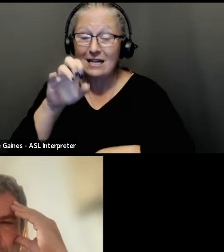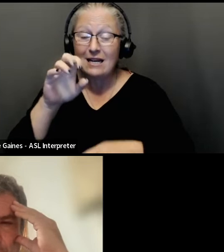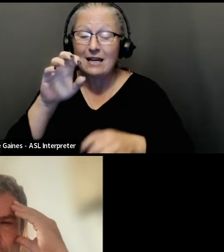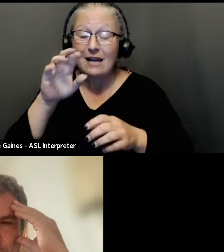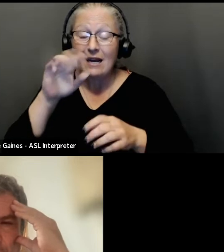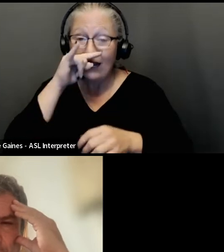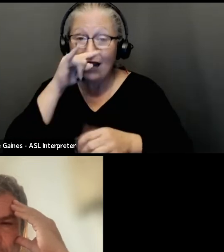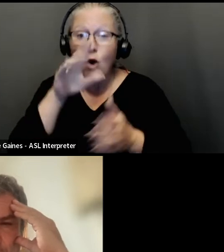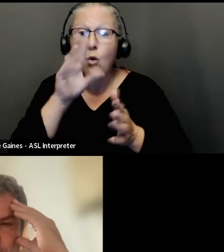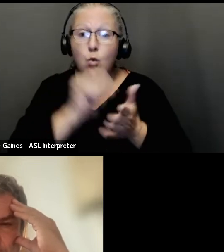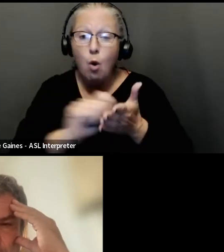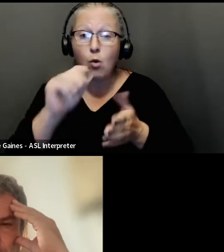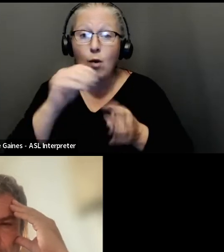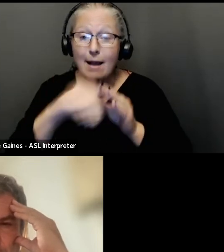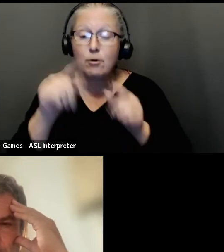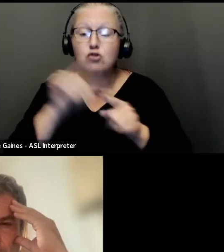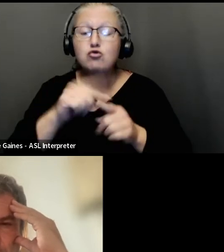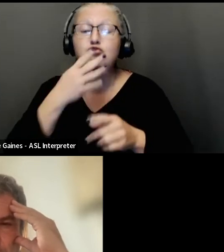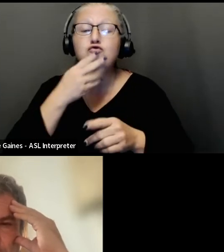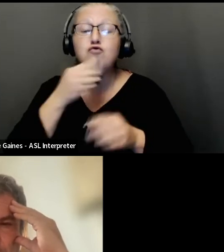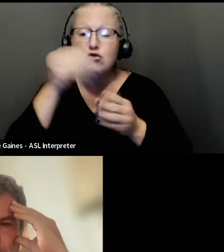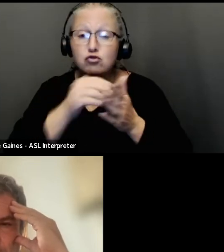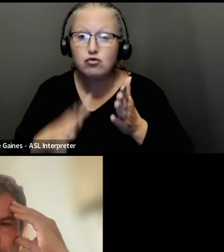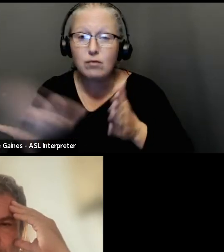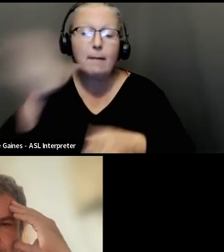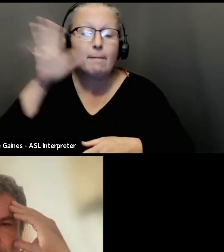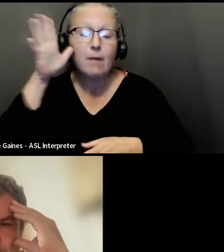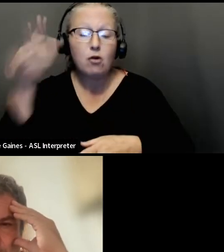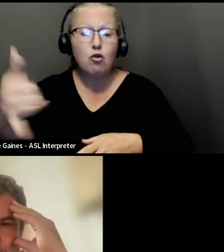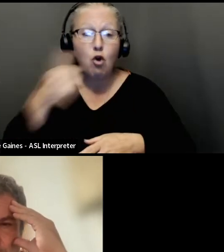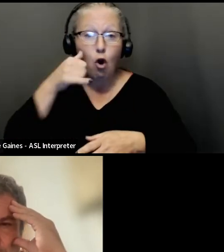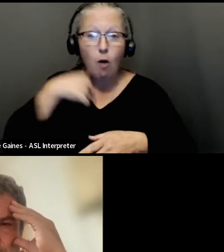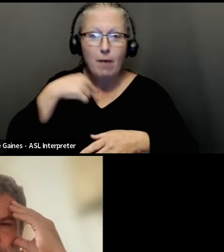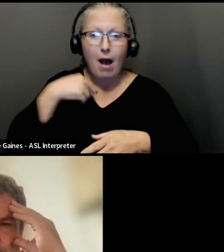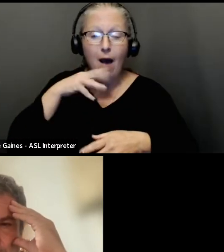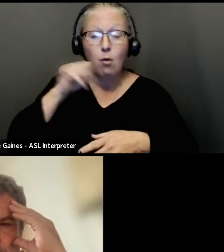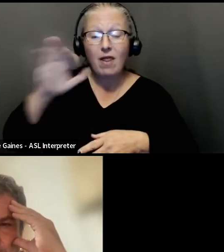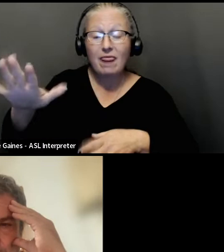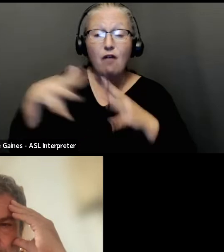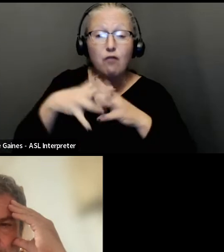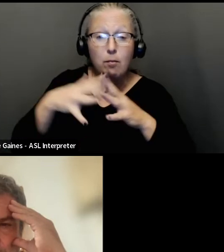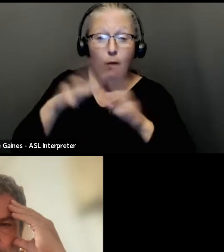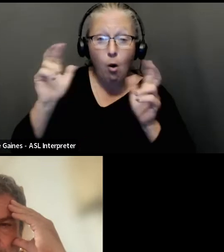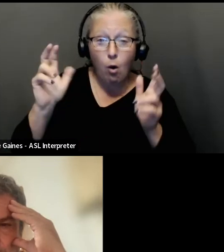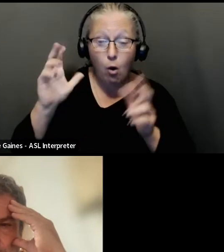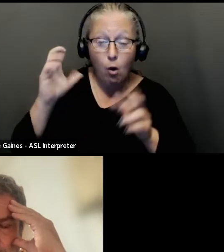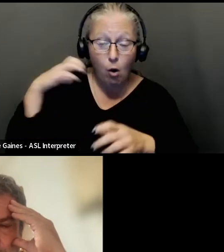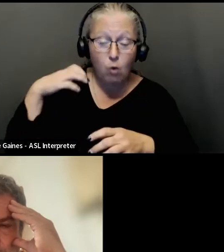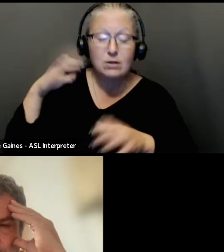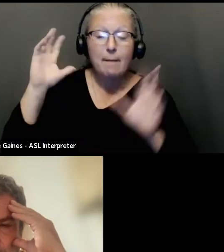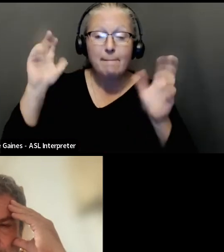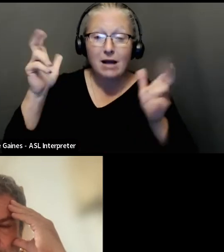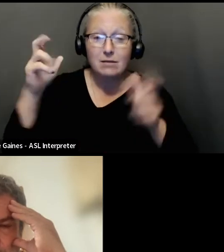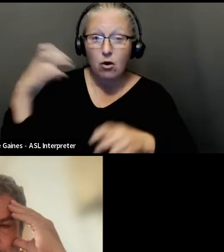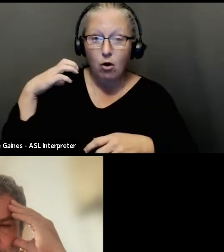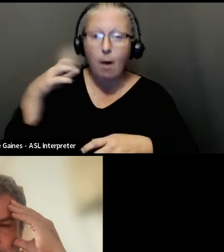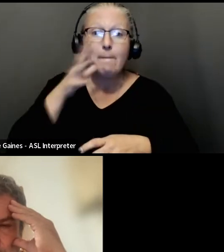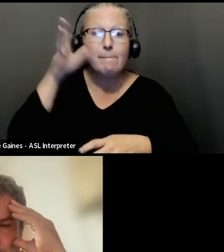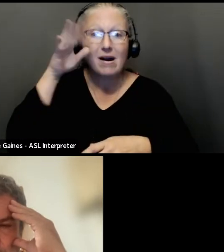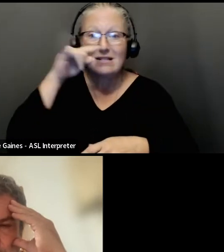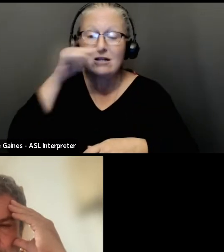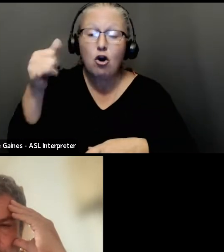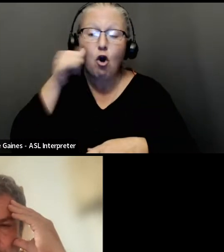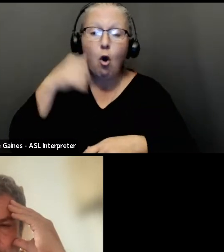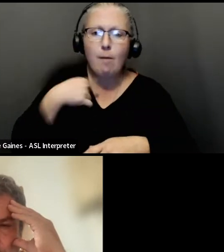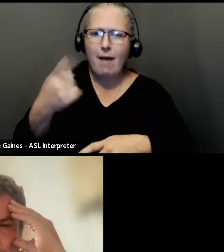to Jewish students. Their parents called me. I was their football coach. I was the basketball coach. The parents, the kids called me and said, can you